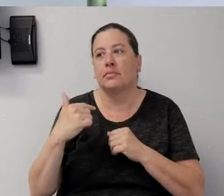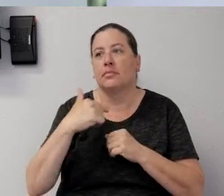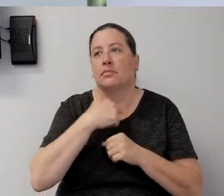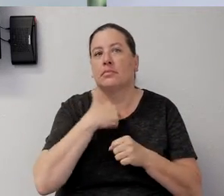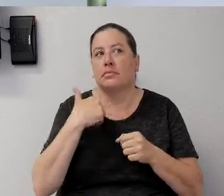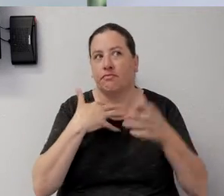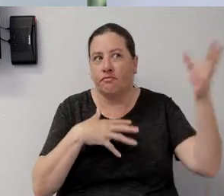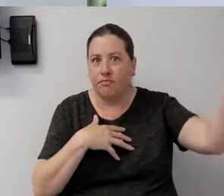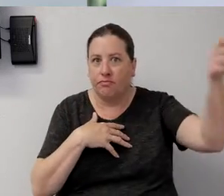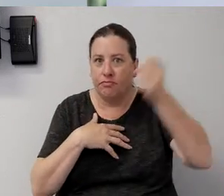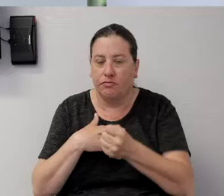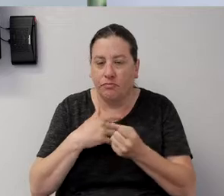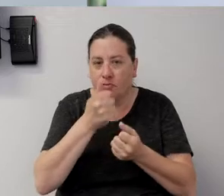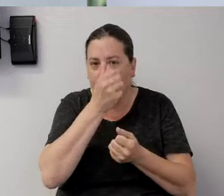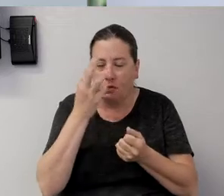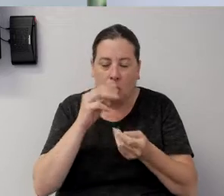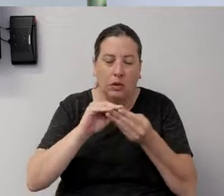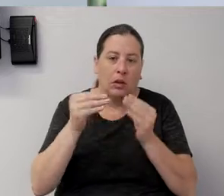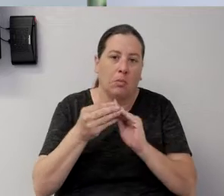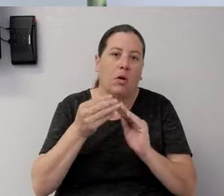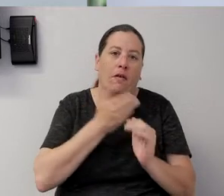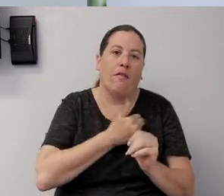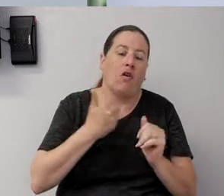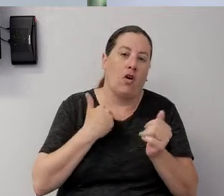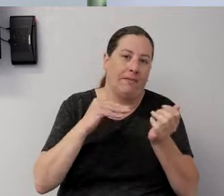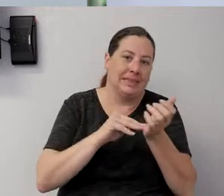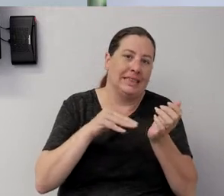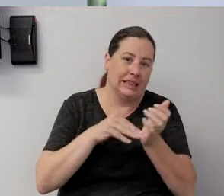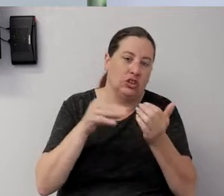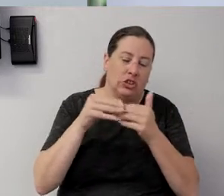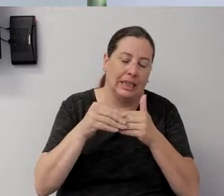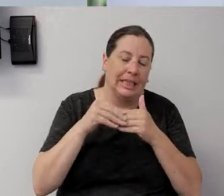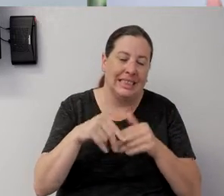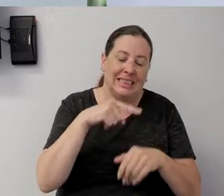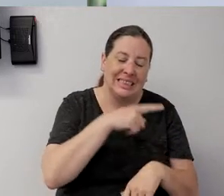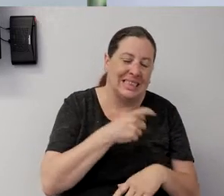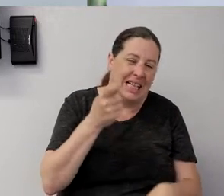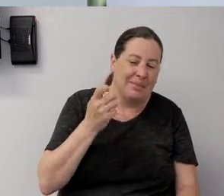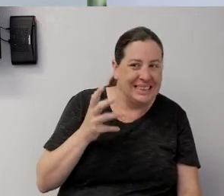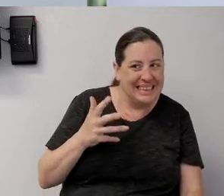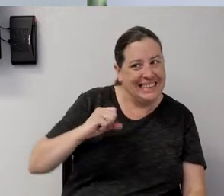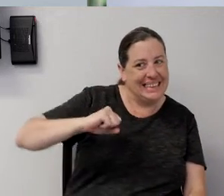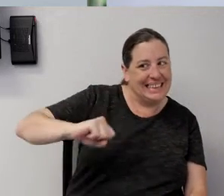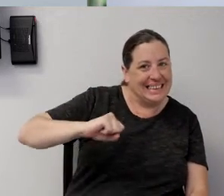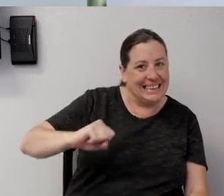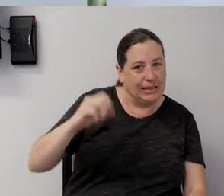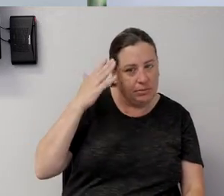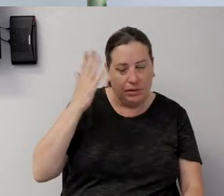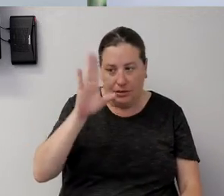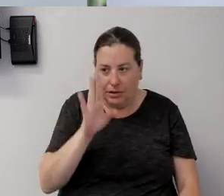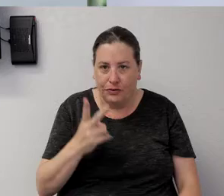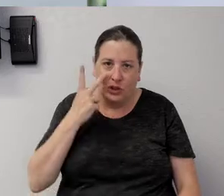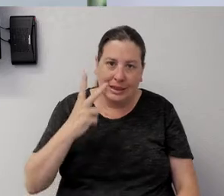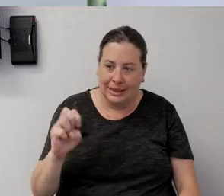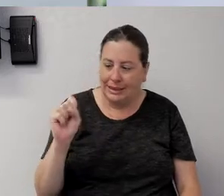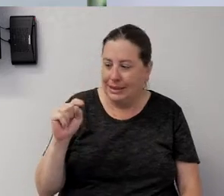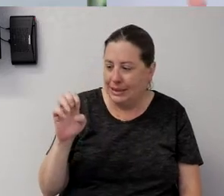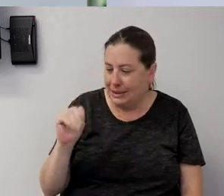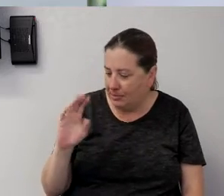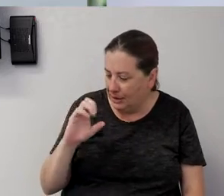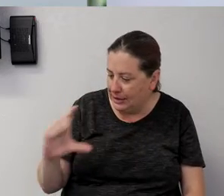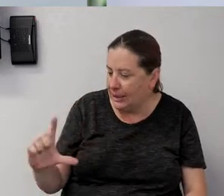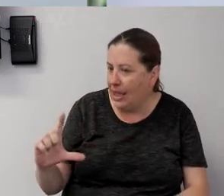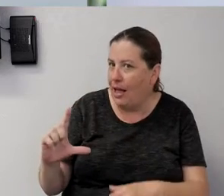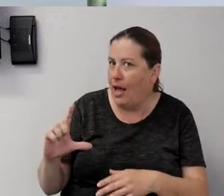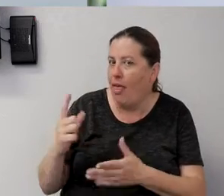physician leaders who understandably are skeptical, never seen stem cell therapy used in this manner, and there's a